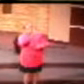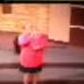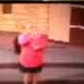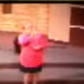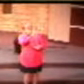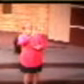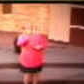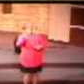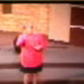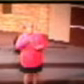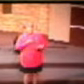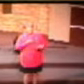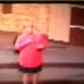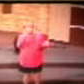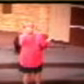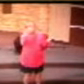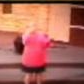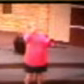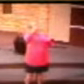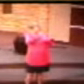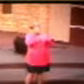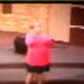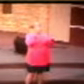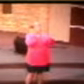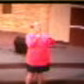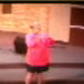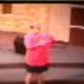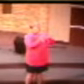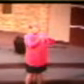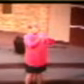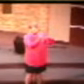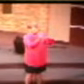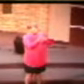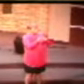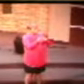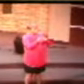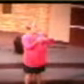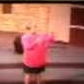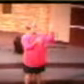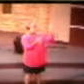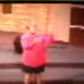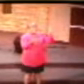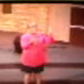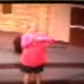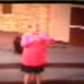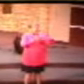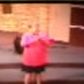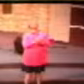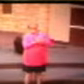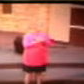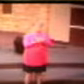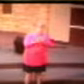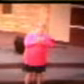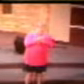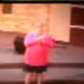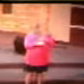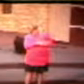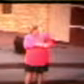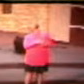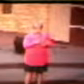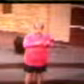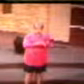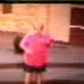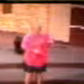16th century mystic, but also catching sight of the walls and